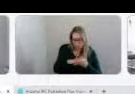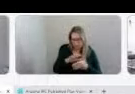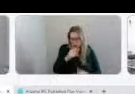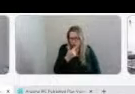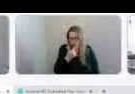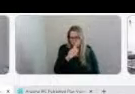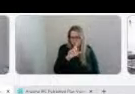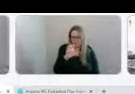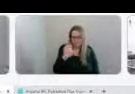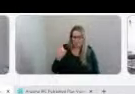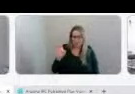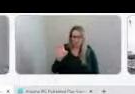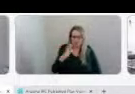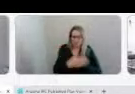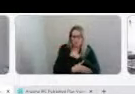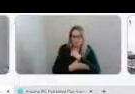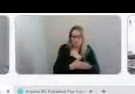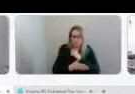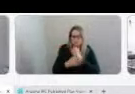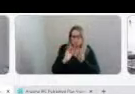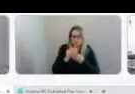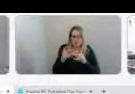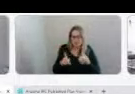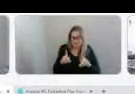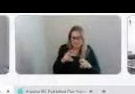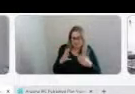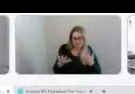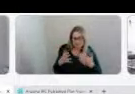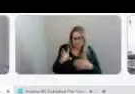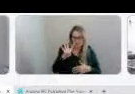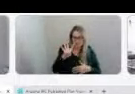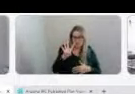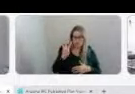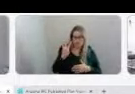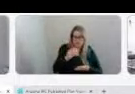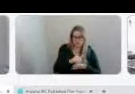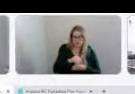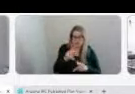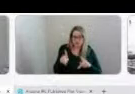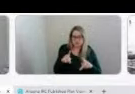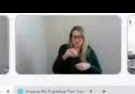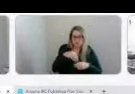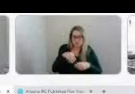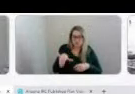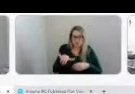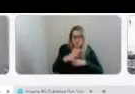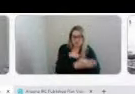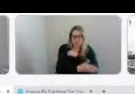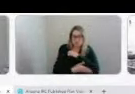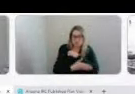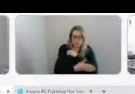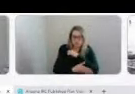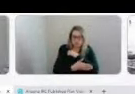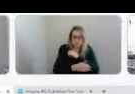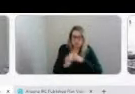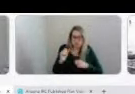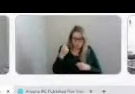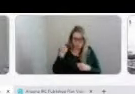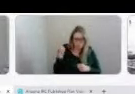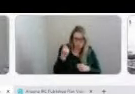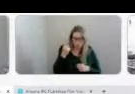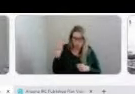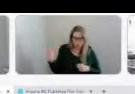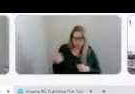league county and population wise we've got about 46 000 people in that county we have always been